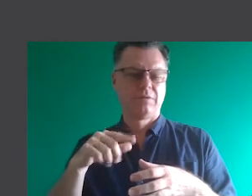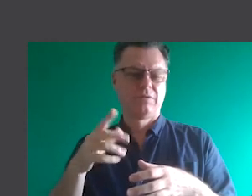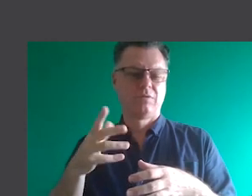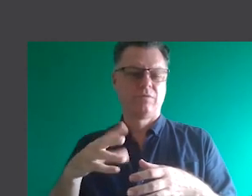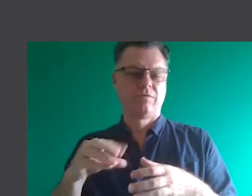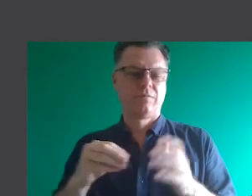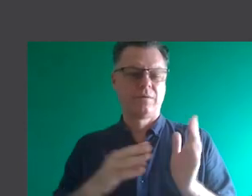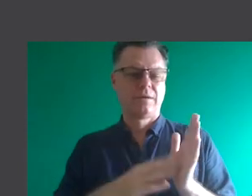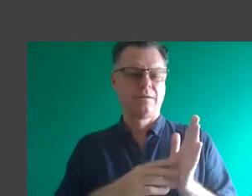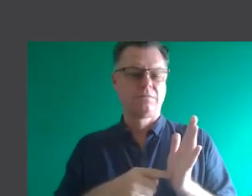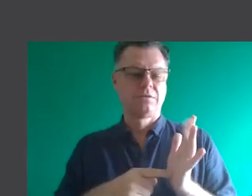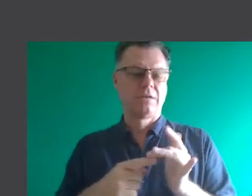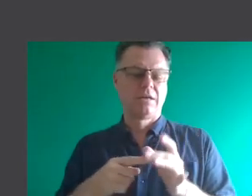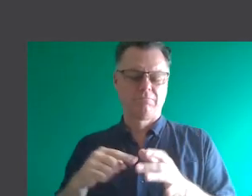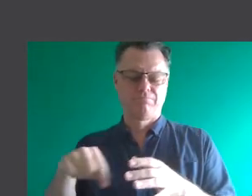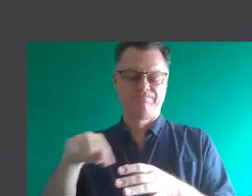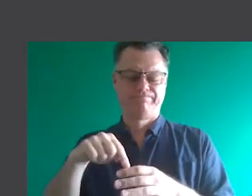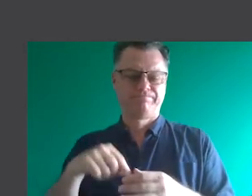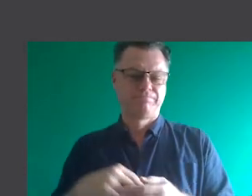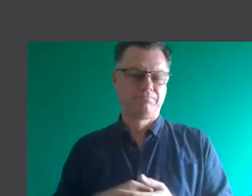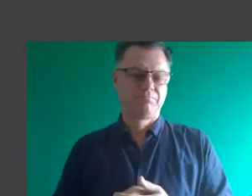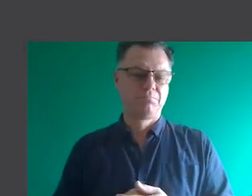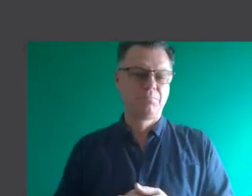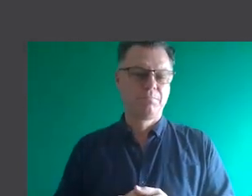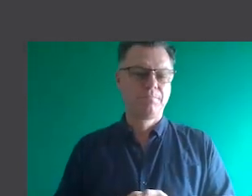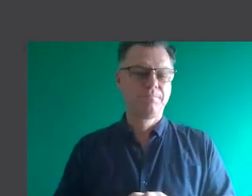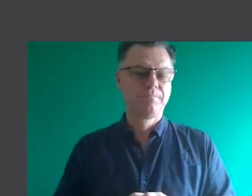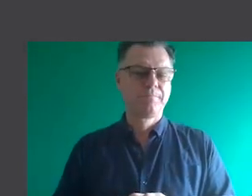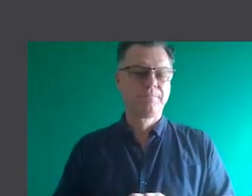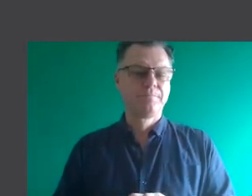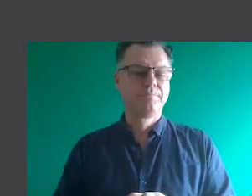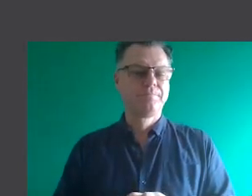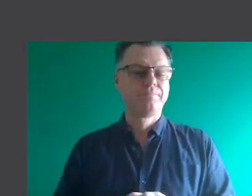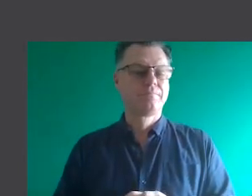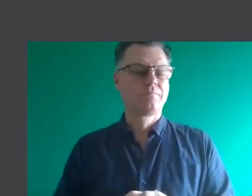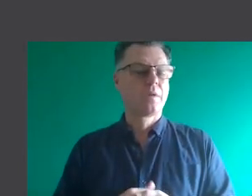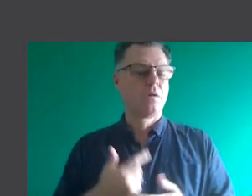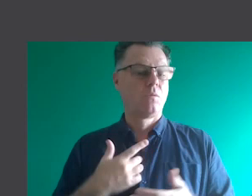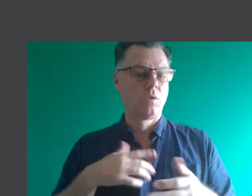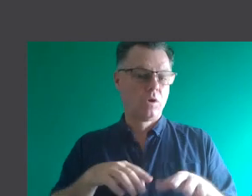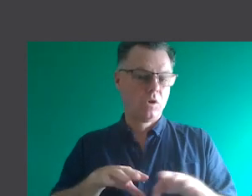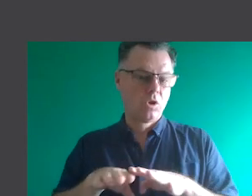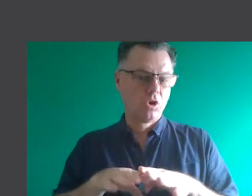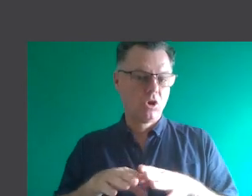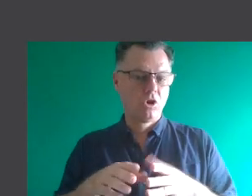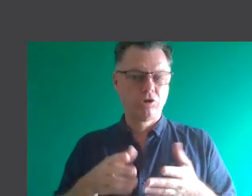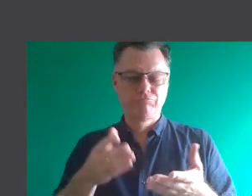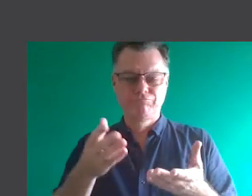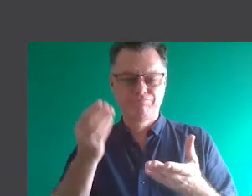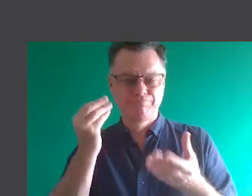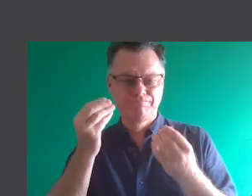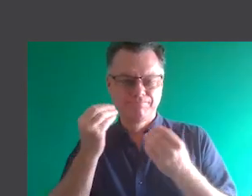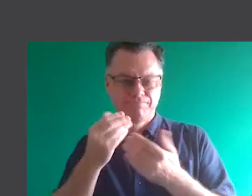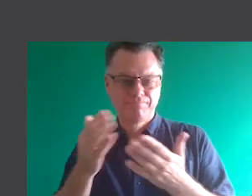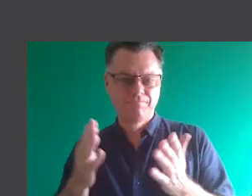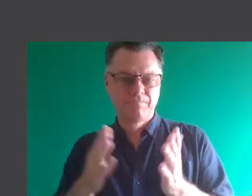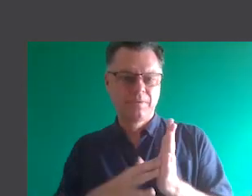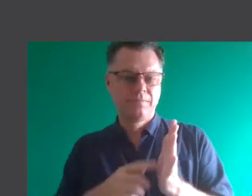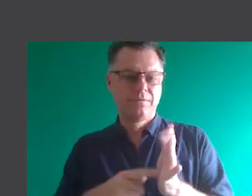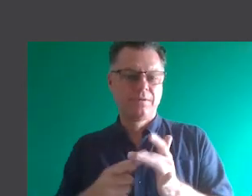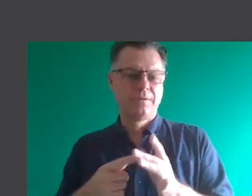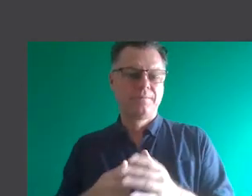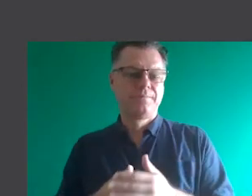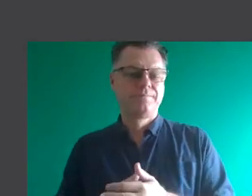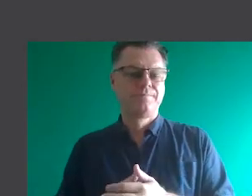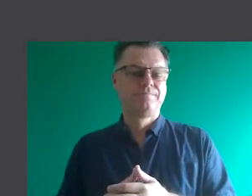integrity committee, which is made up of independent members from MTIA. In addition, we are very keen on sharing learnings and